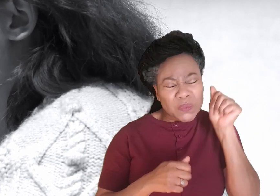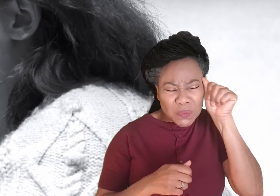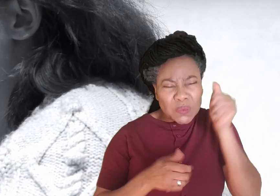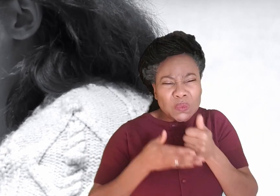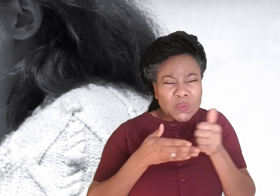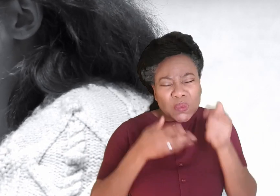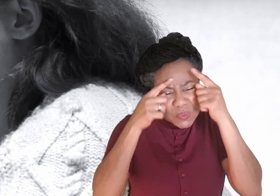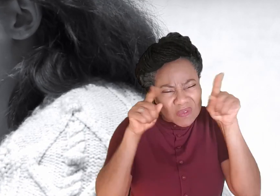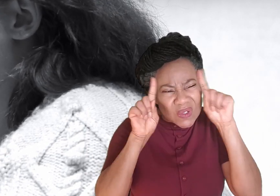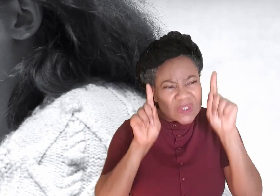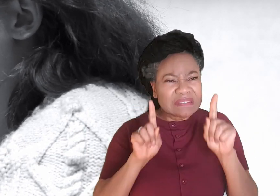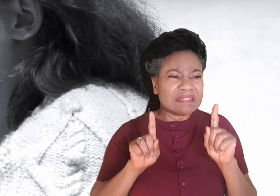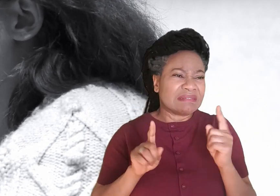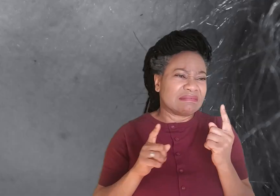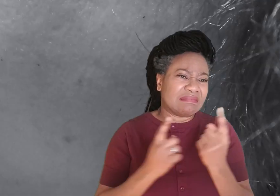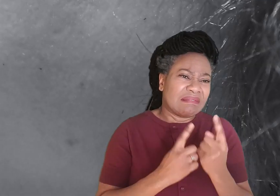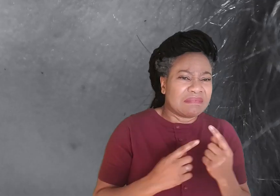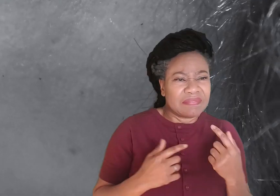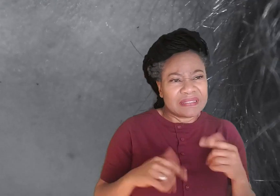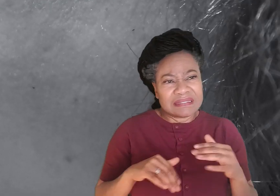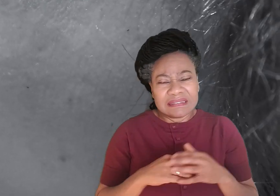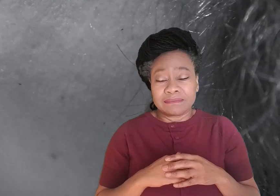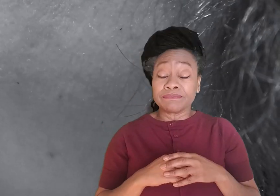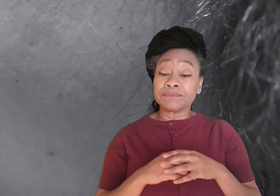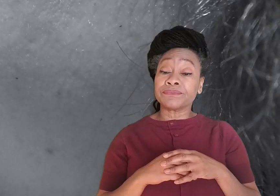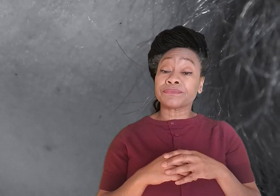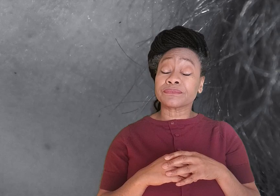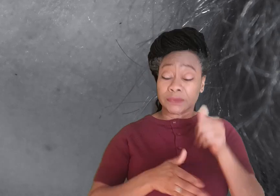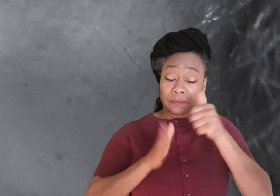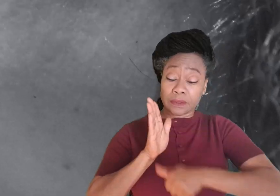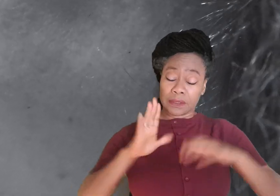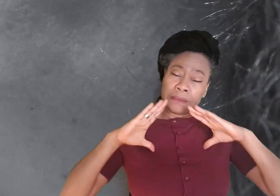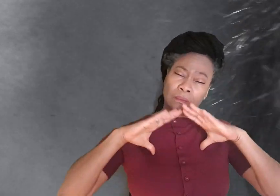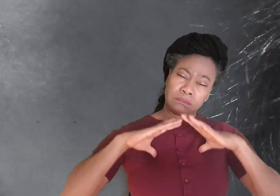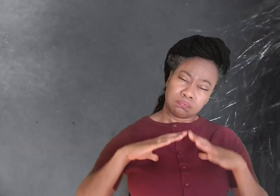uni stuff. First year doesn't count, right? When did the tiredness start?